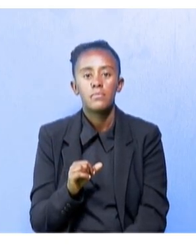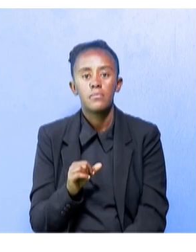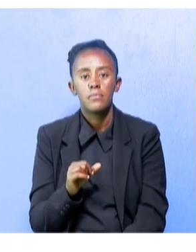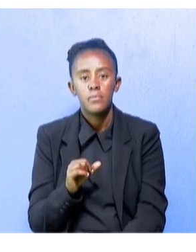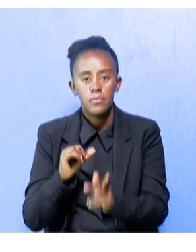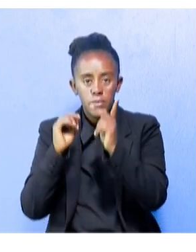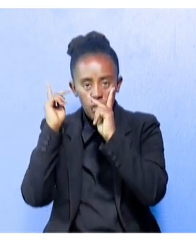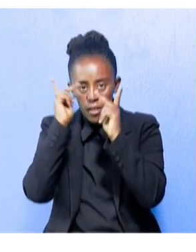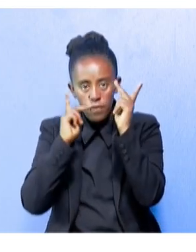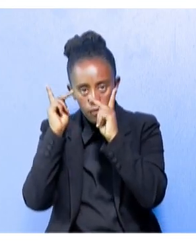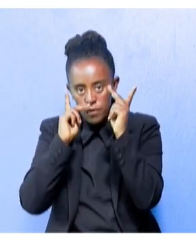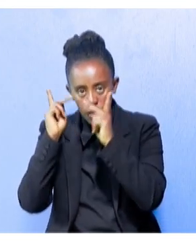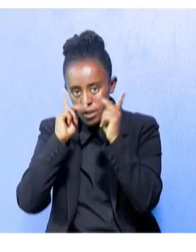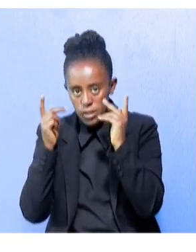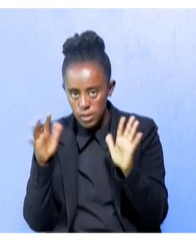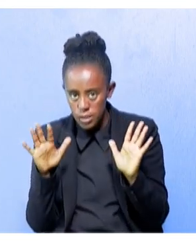visited